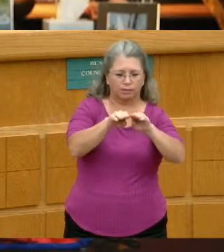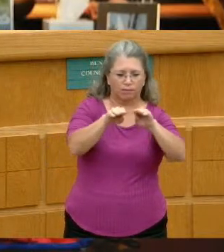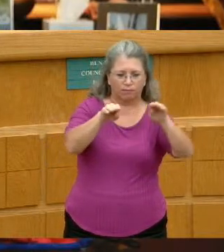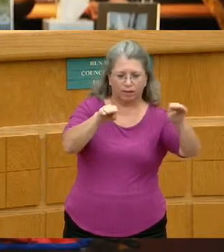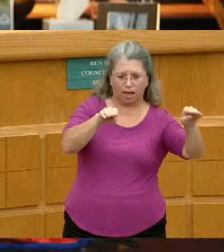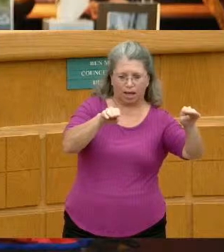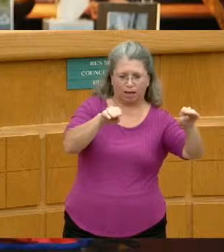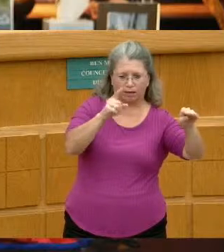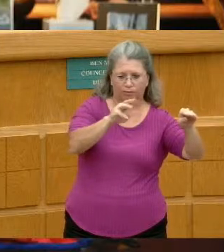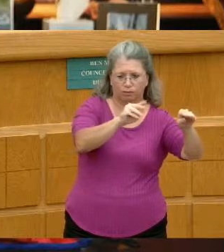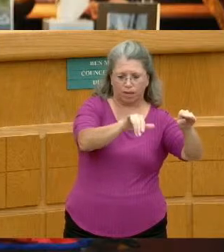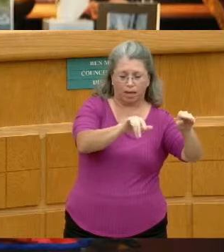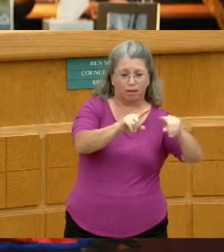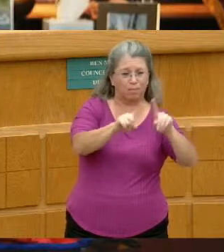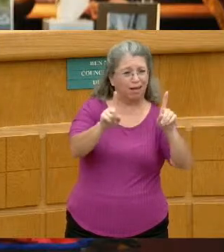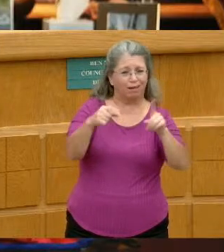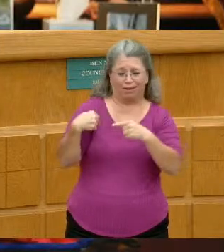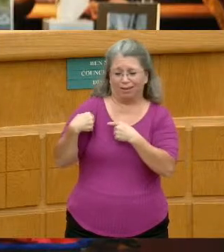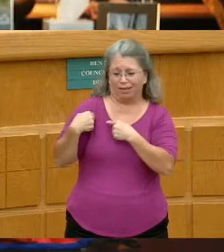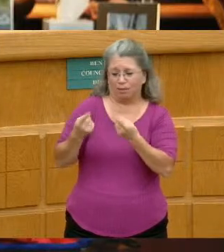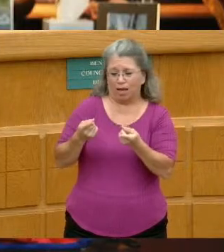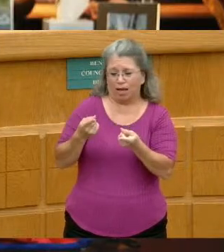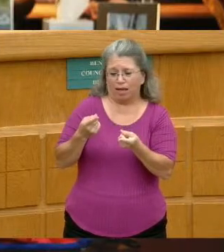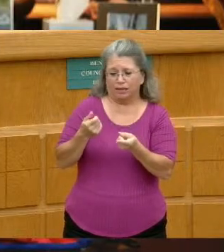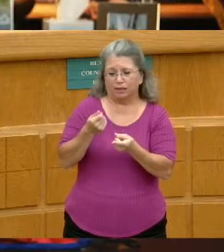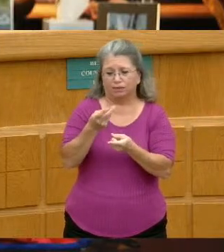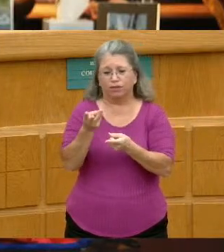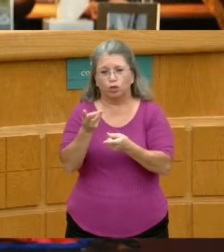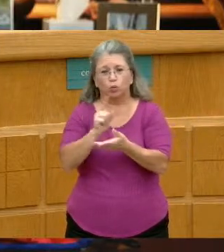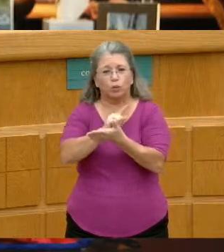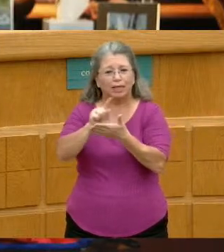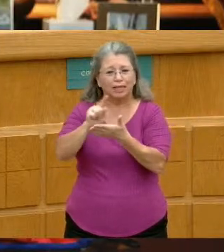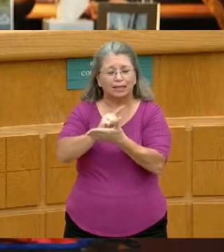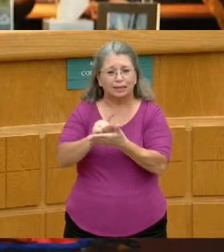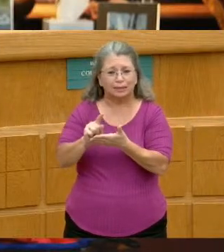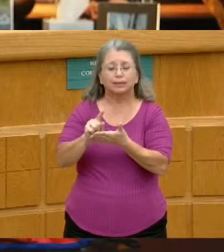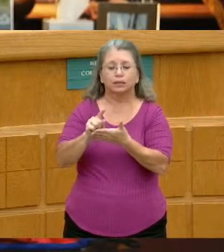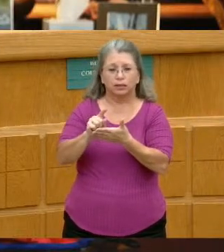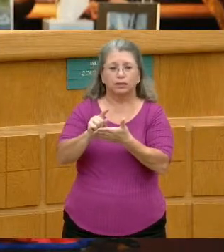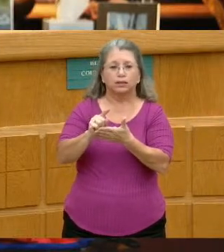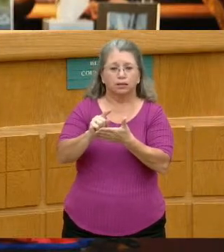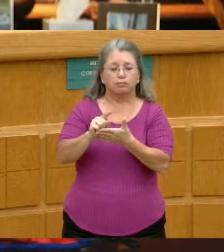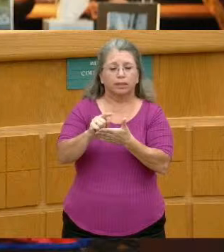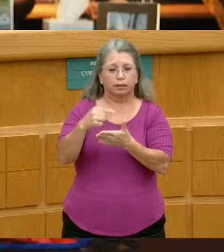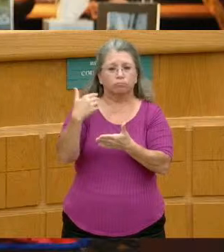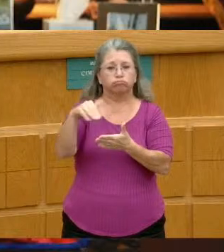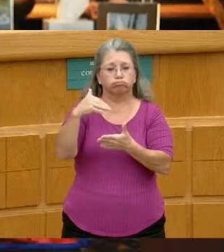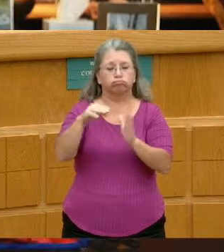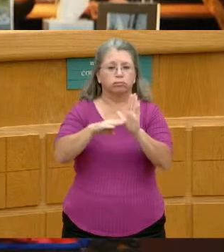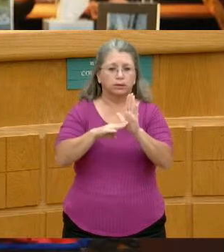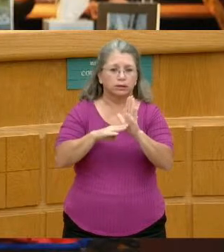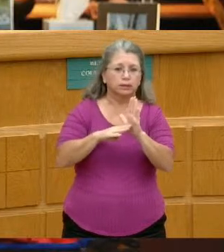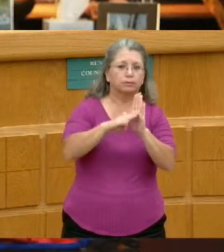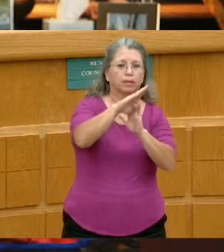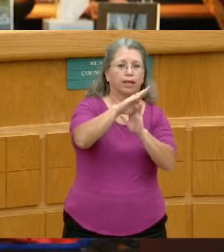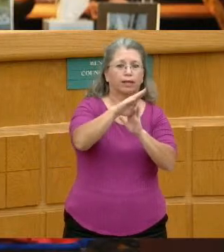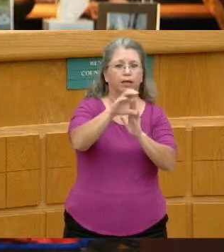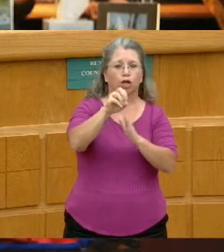in the past few weeks, there has been a swift and a substantial spike in COVID-19